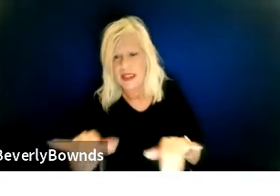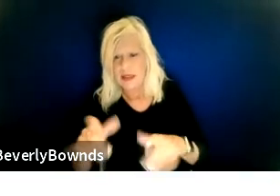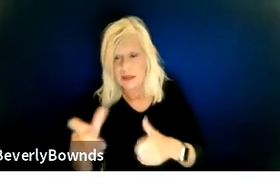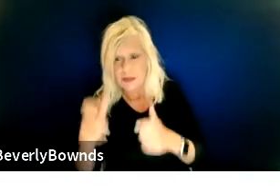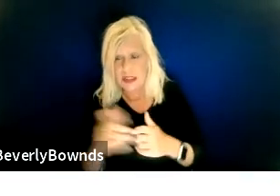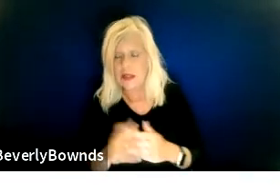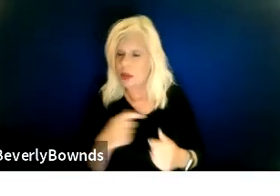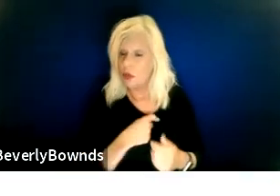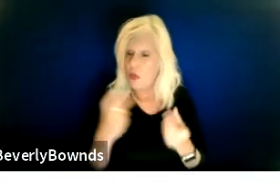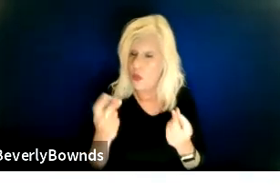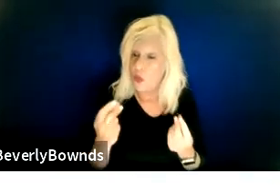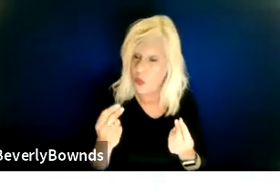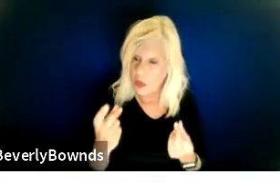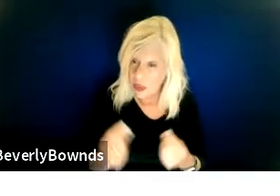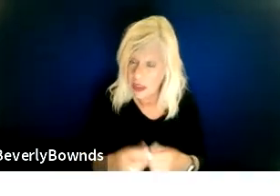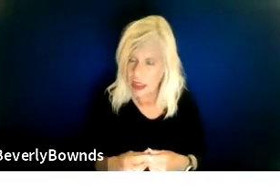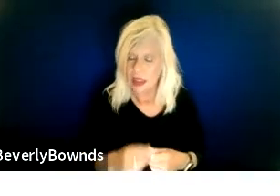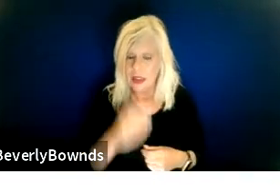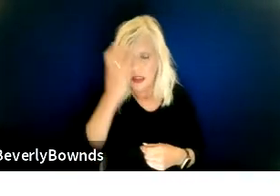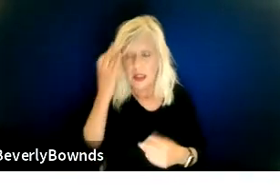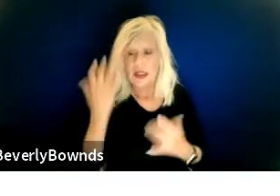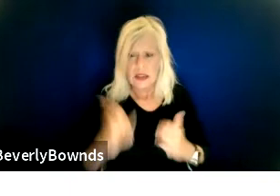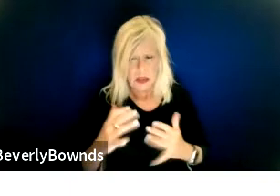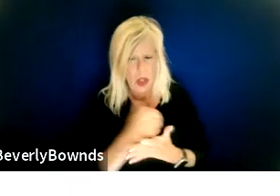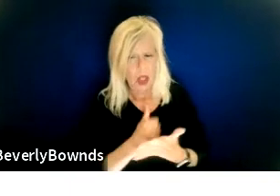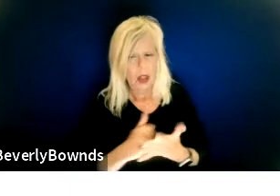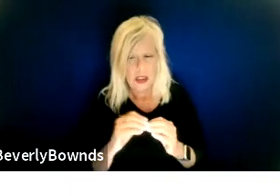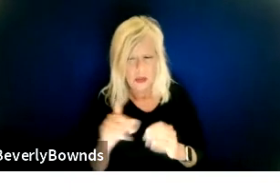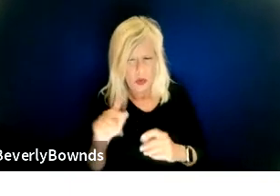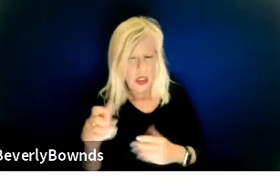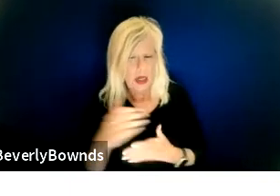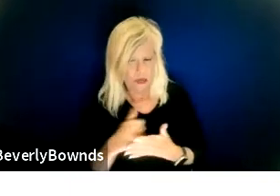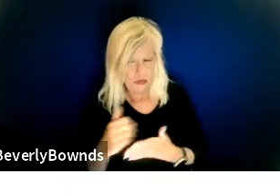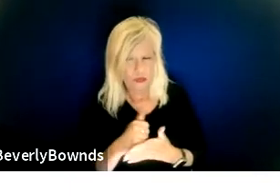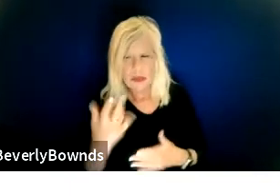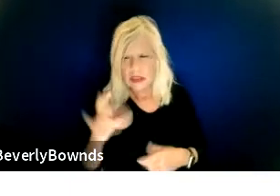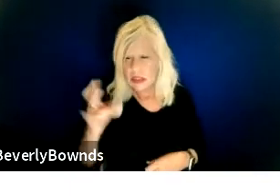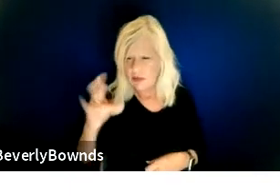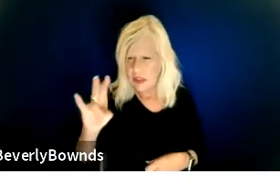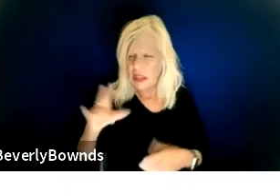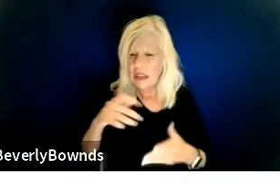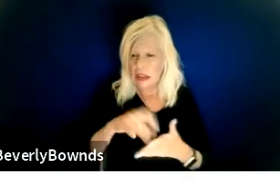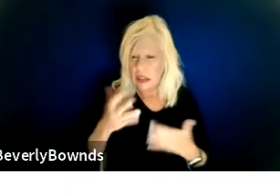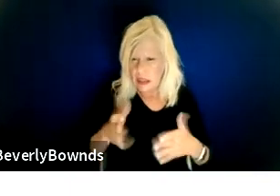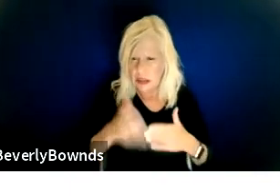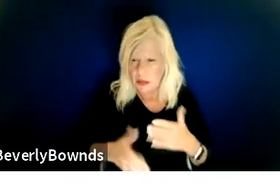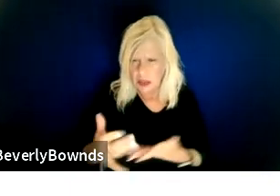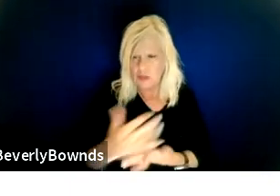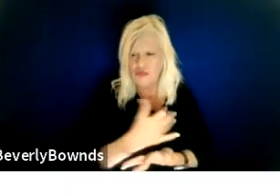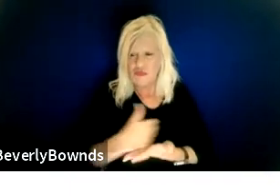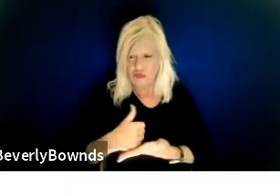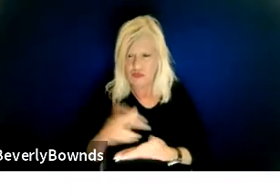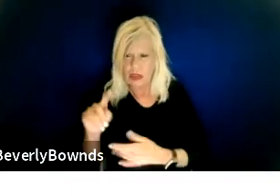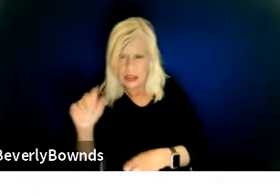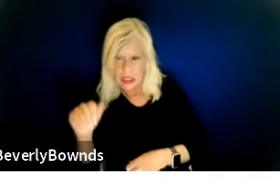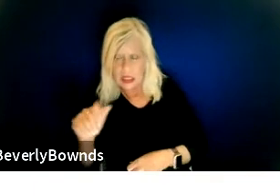what we did, and we're still collecting a little more data. We've had 17 completed studies with individuals who